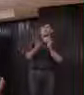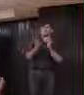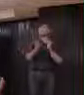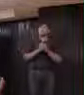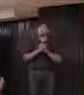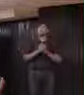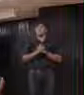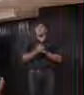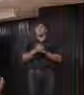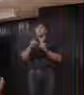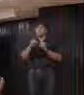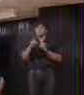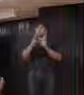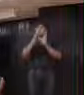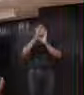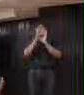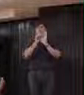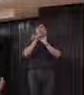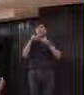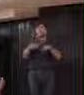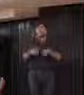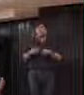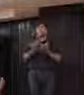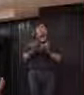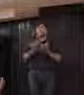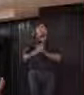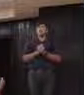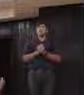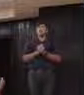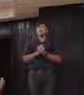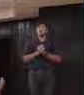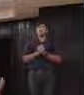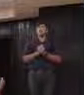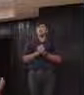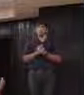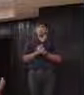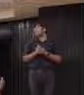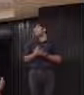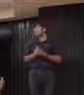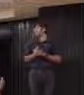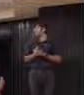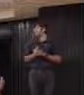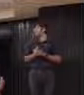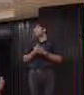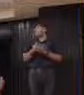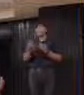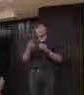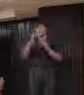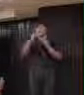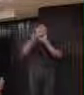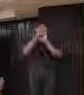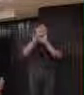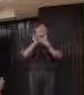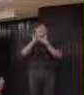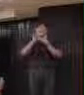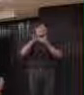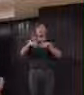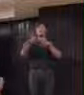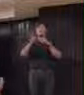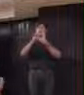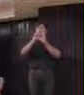The principle here is the Constituent Assembly, the Legislative Assembly,